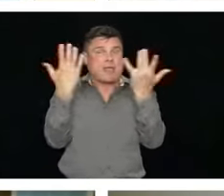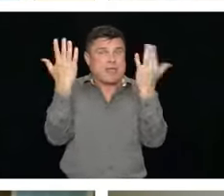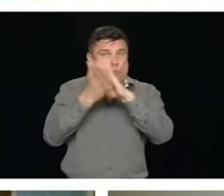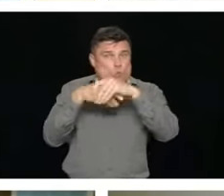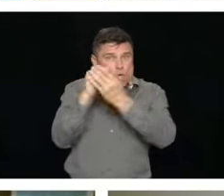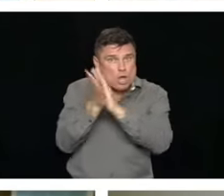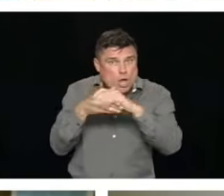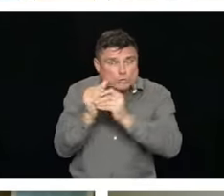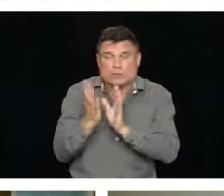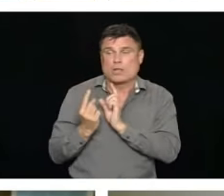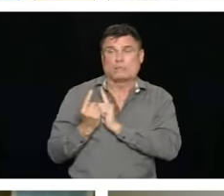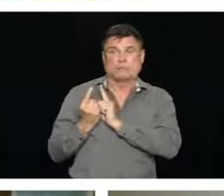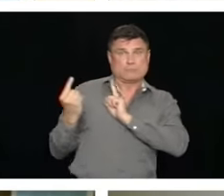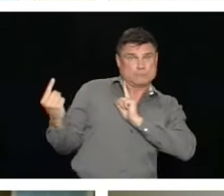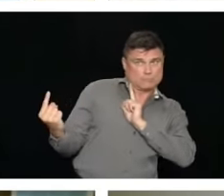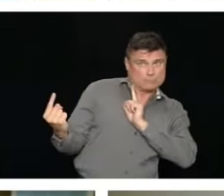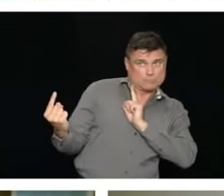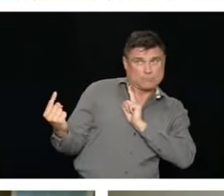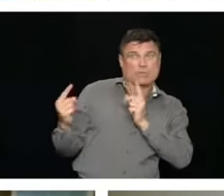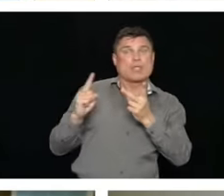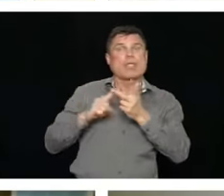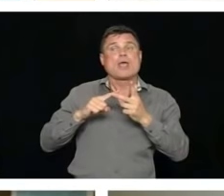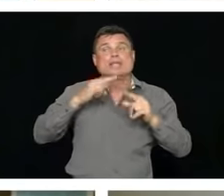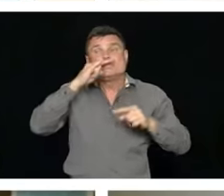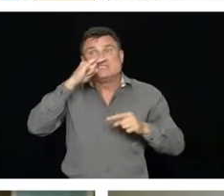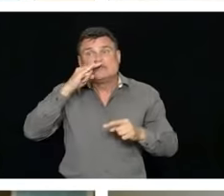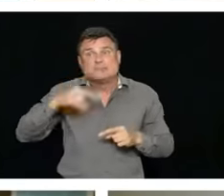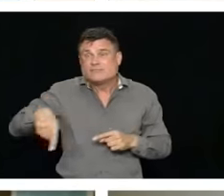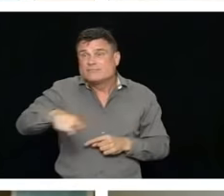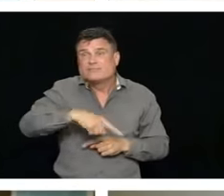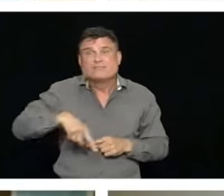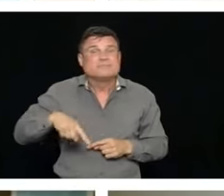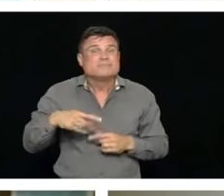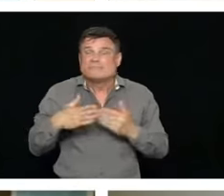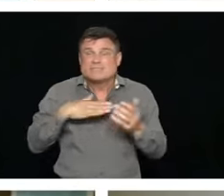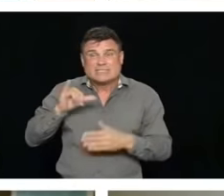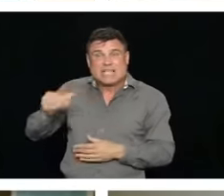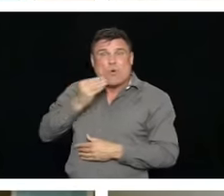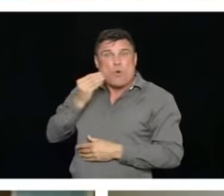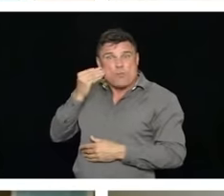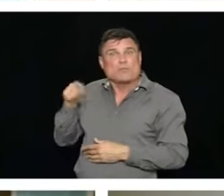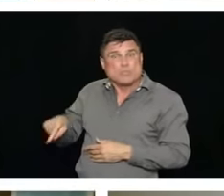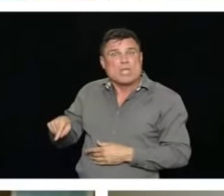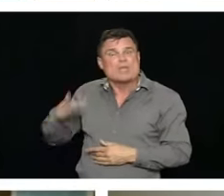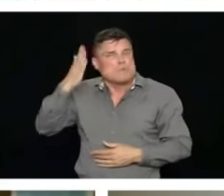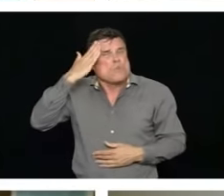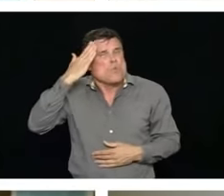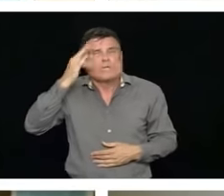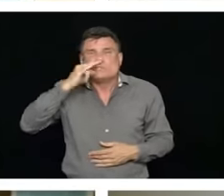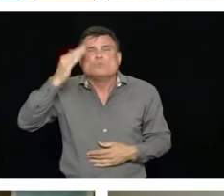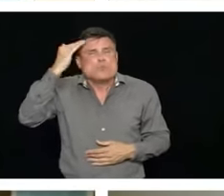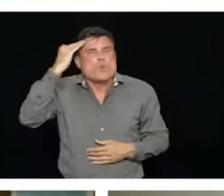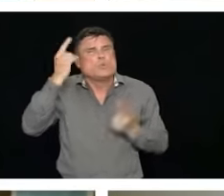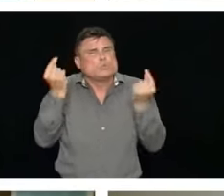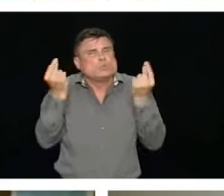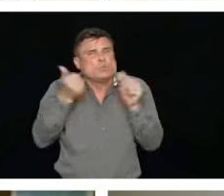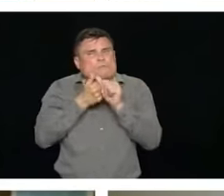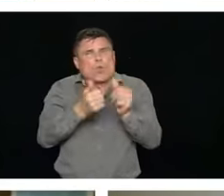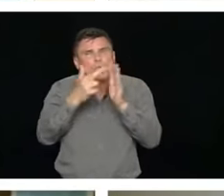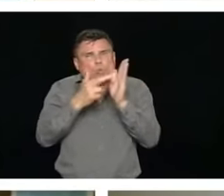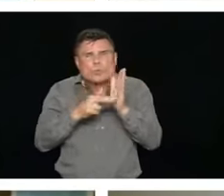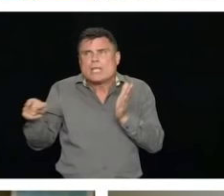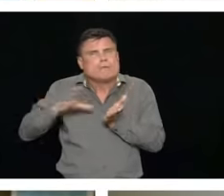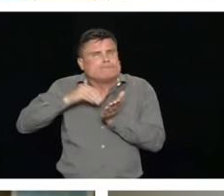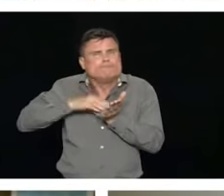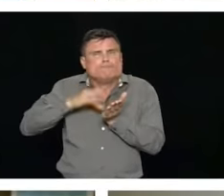already. And I think it would make them feel a little bit odd to be running into the school and thinking that they could do things just normally as well. And seeing the